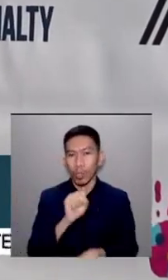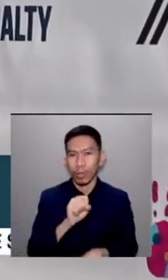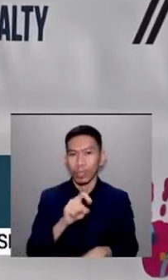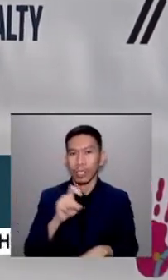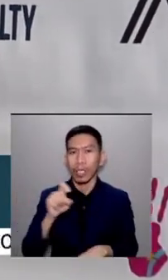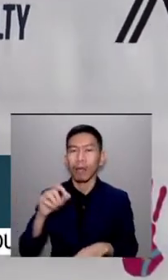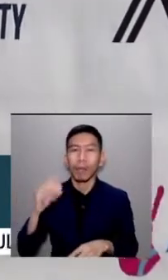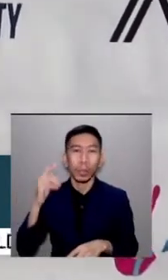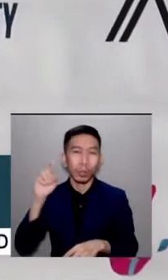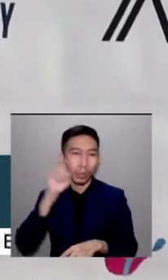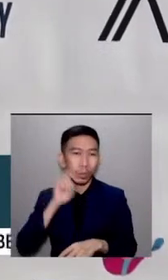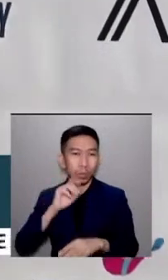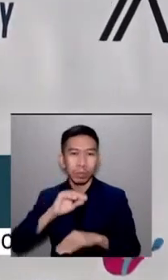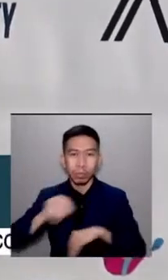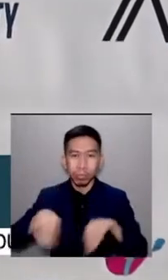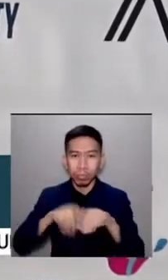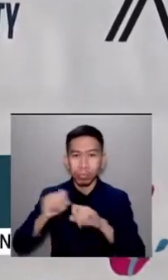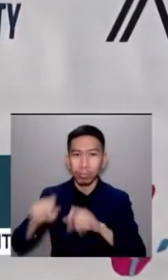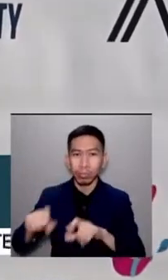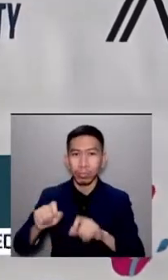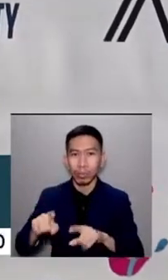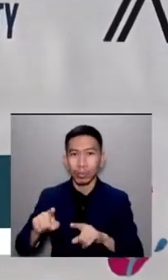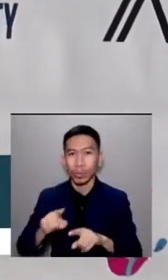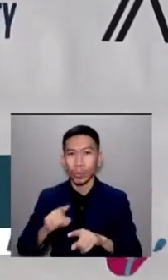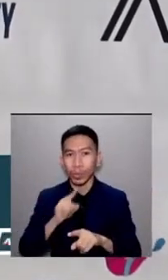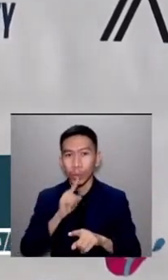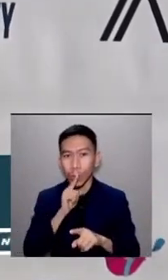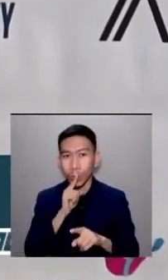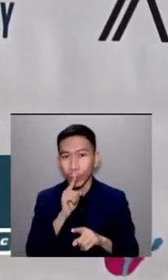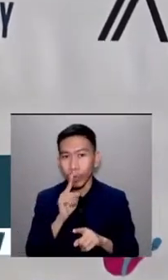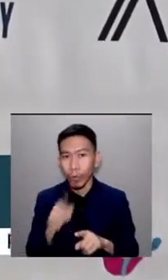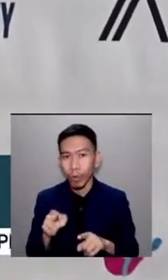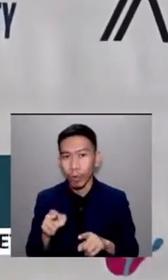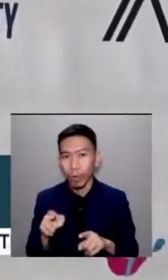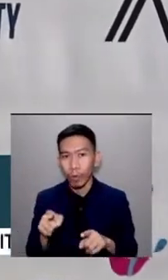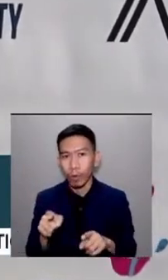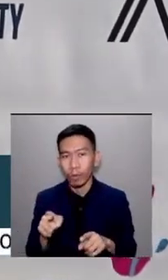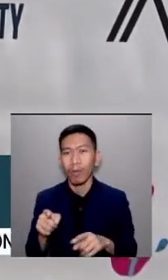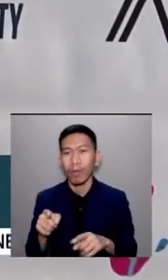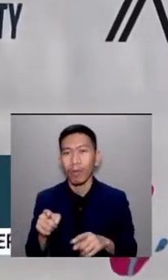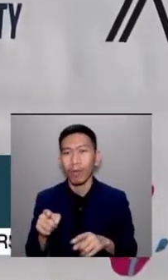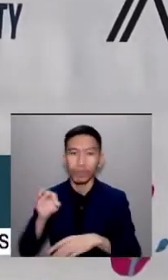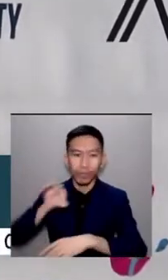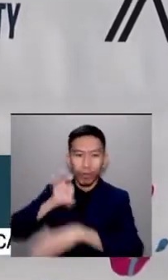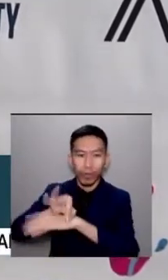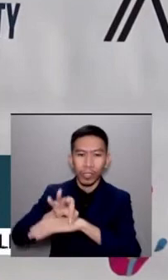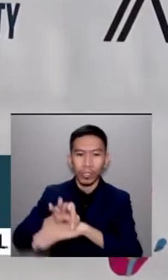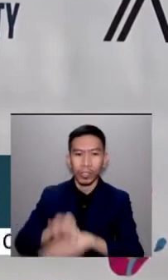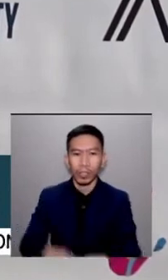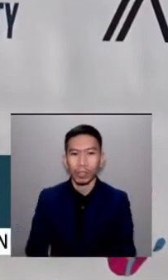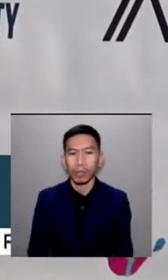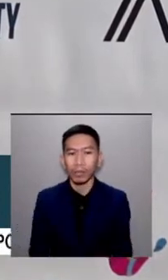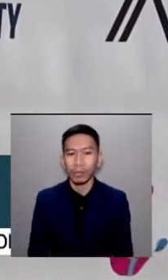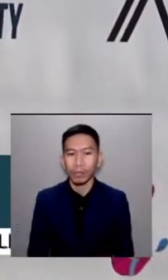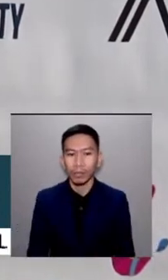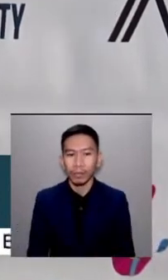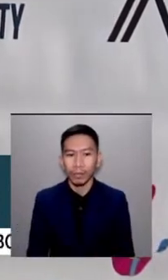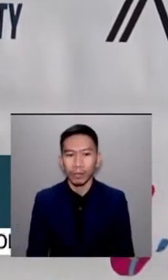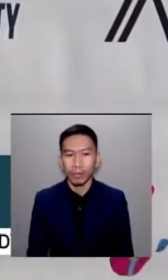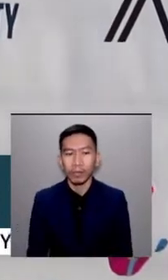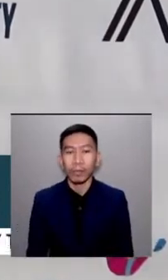its core is about using fraud or force or coercion, as was mentioned in the video,